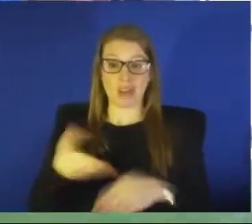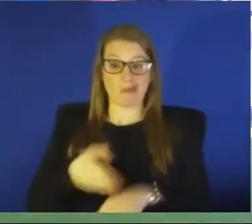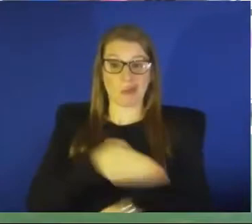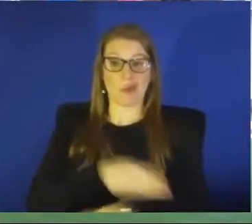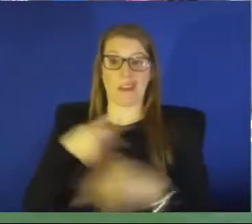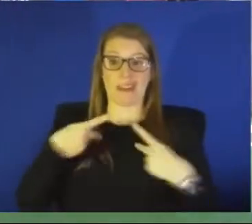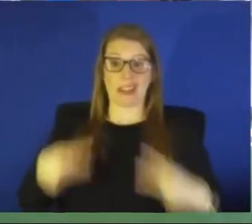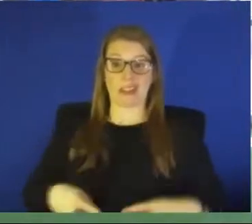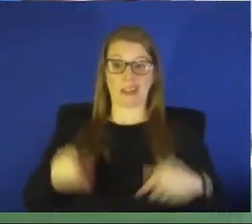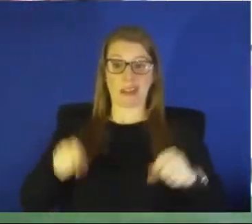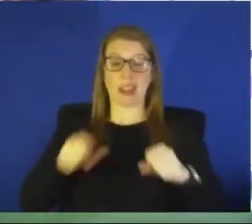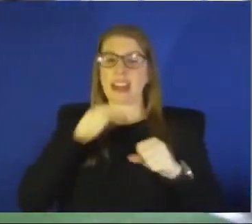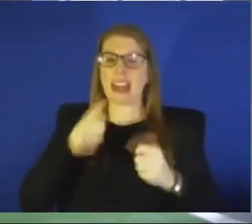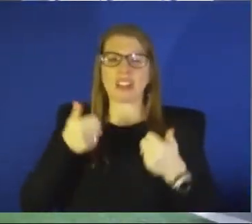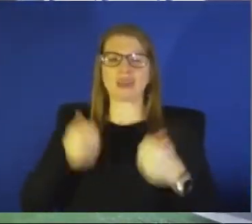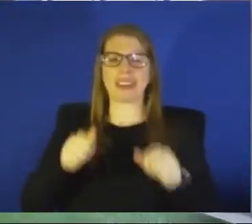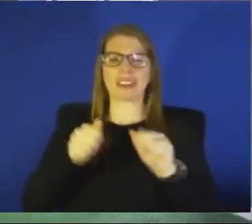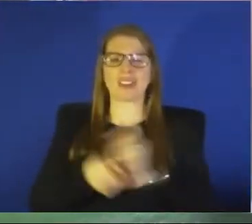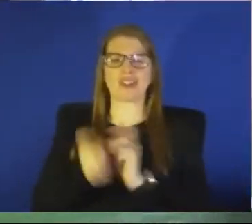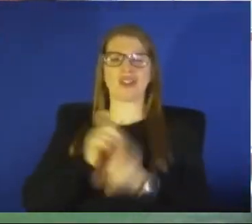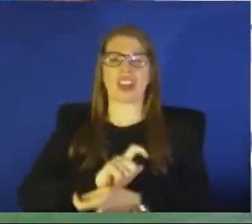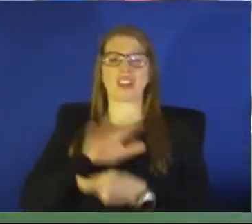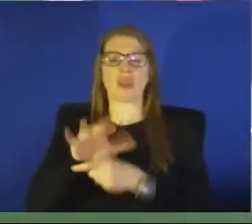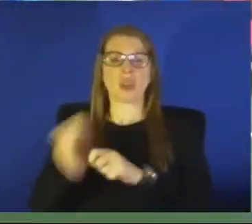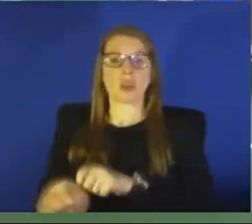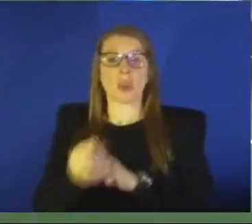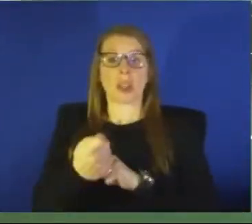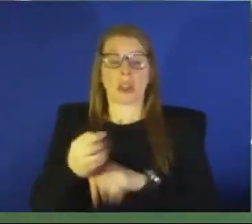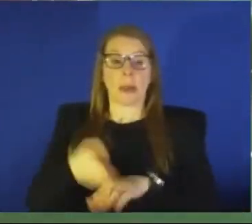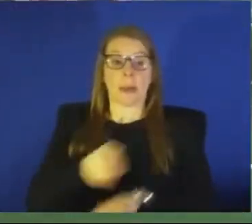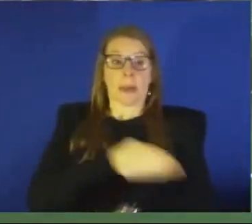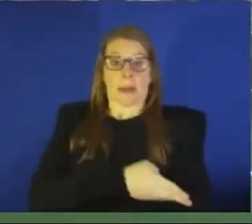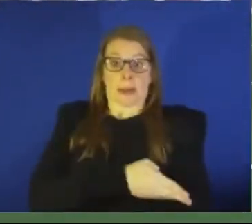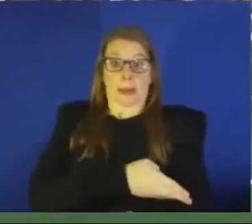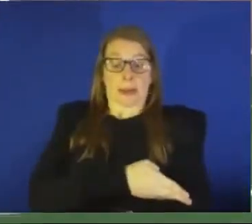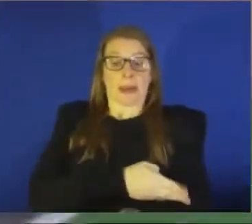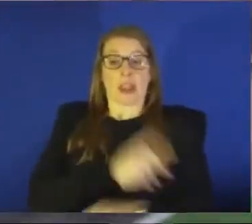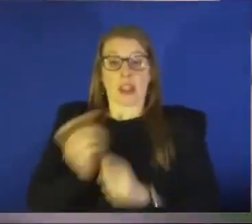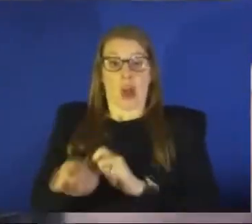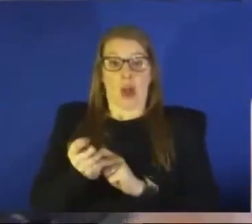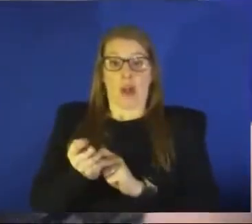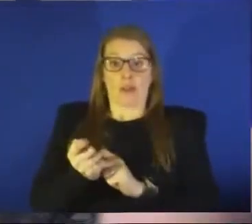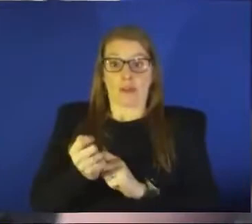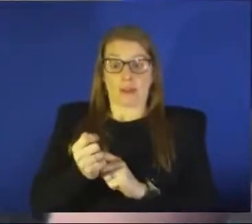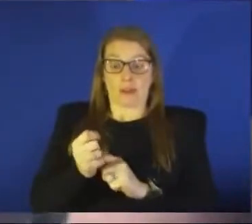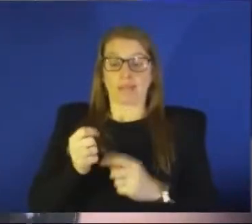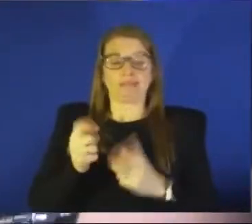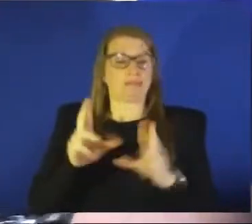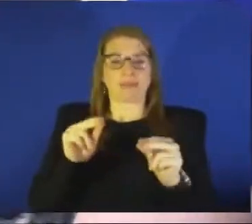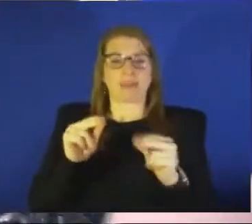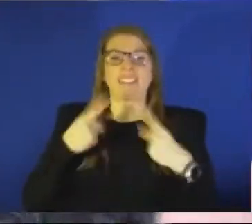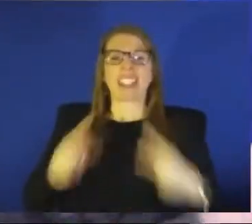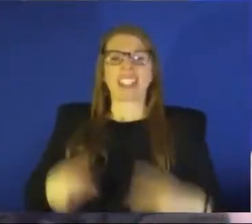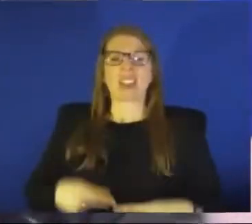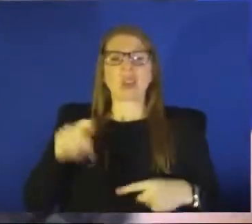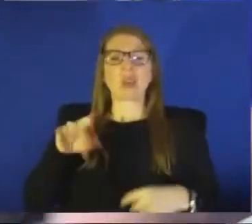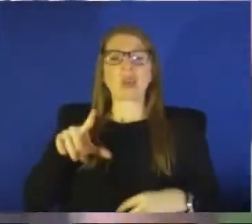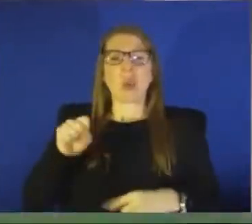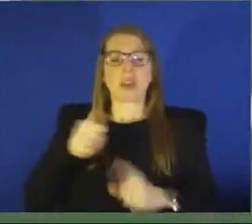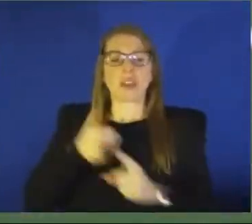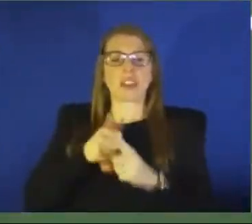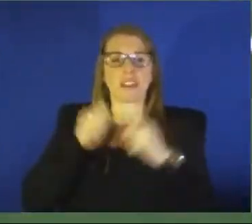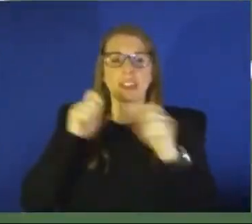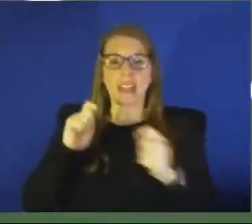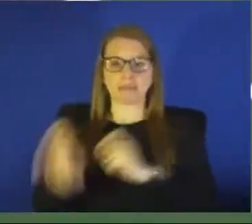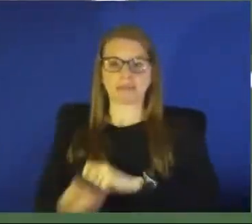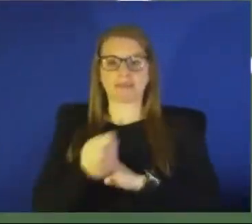change your swing per se and make you a better golfer in that sense. We want to give you better physical tools so that you can perform better out on the course. So people aren't